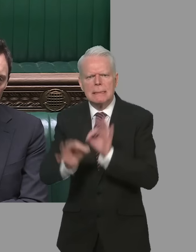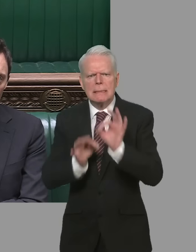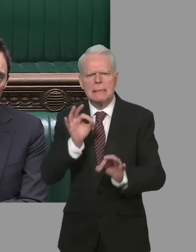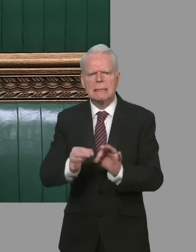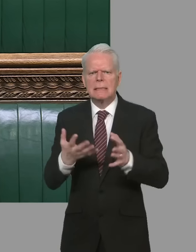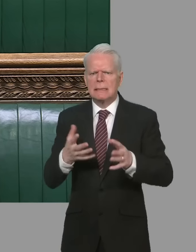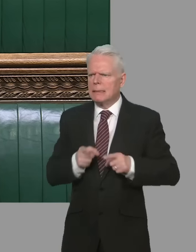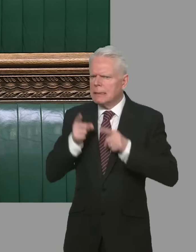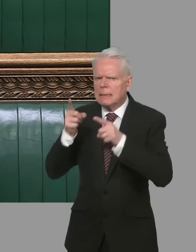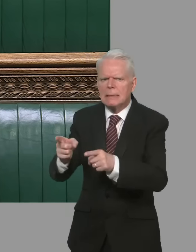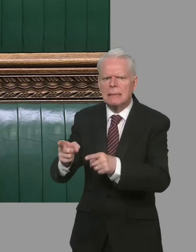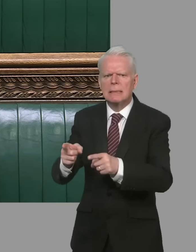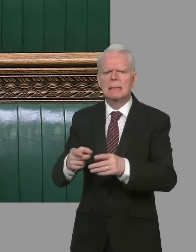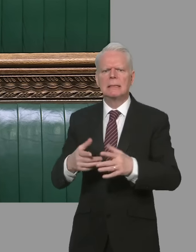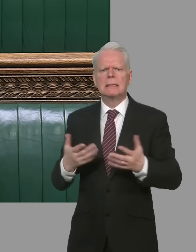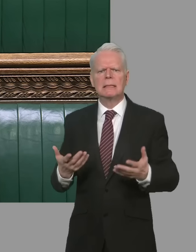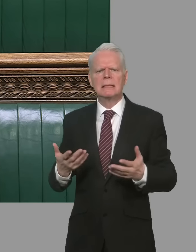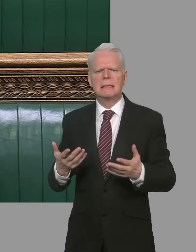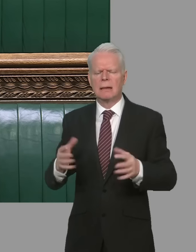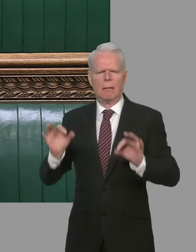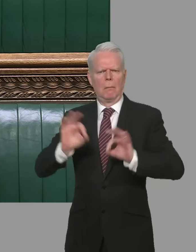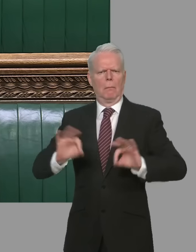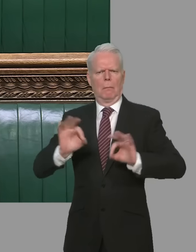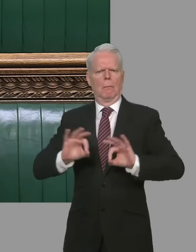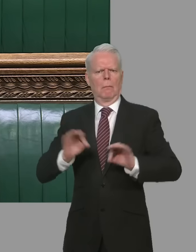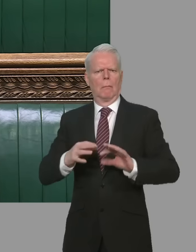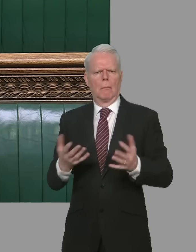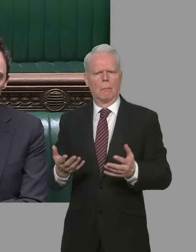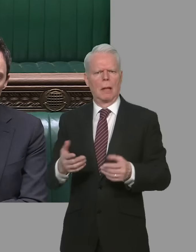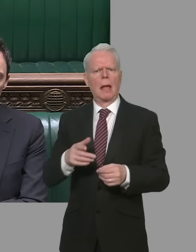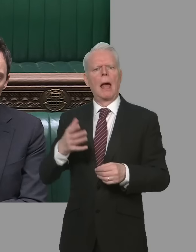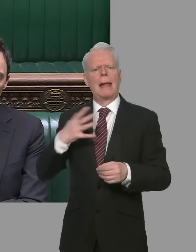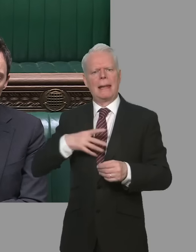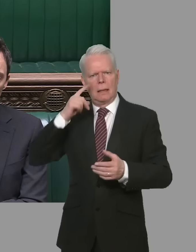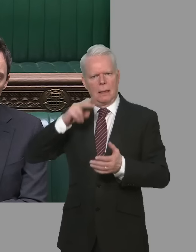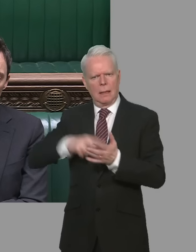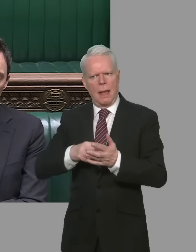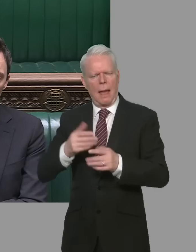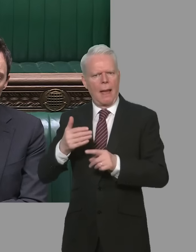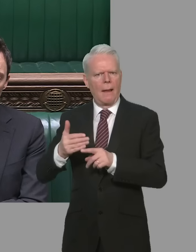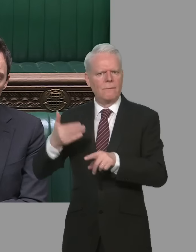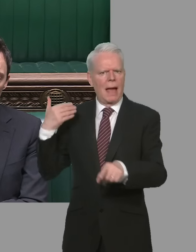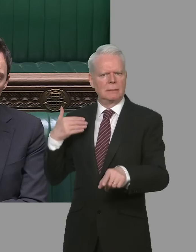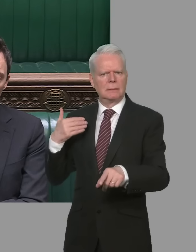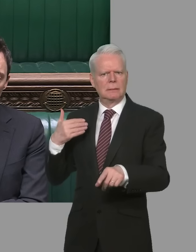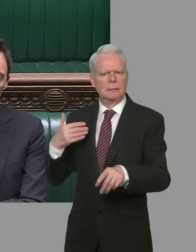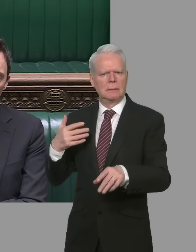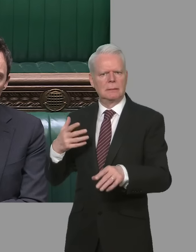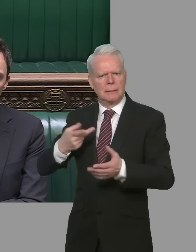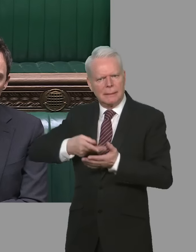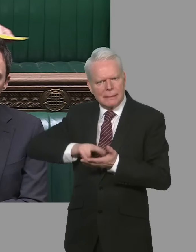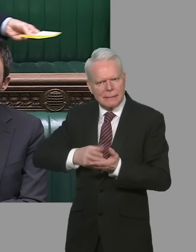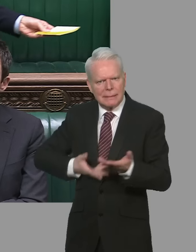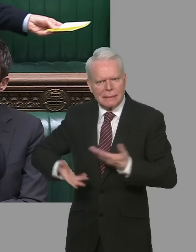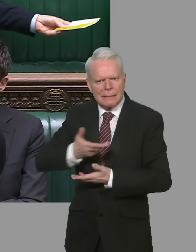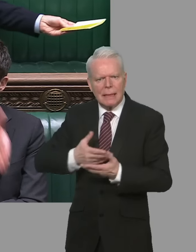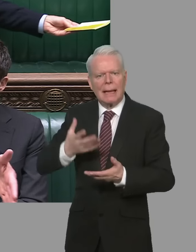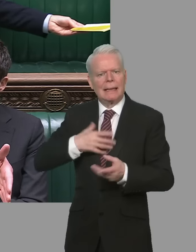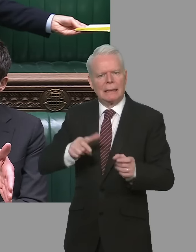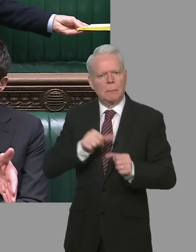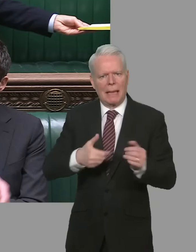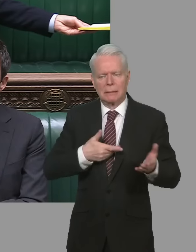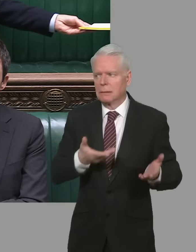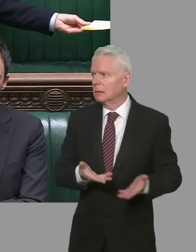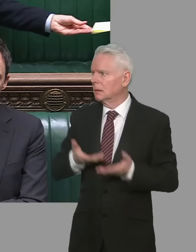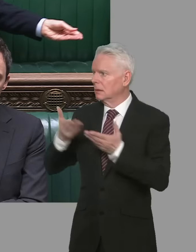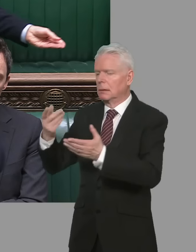bring prosecutions for vexation or politically motivated reasons, and that is not the case. When it comes to civil claims, the